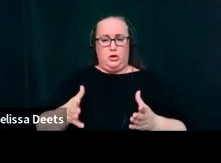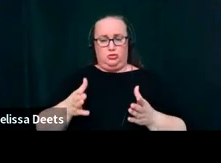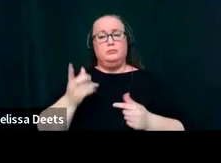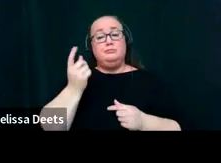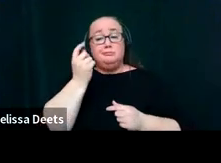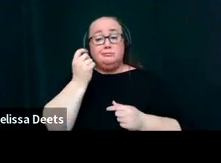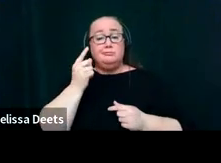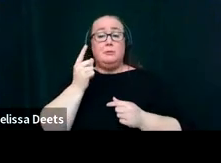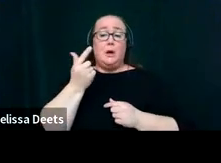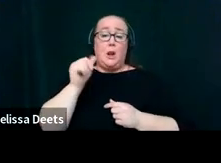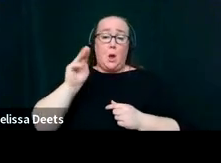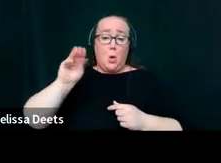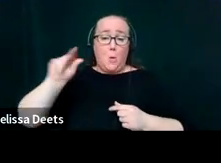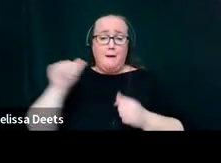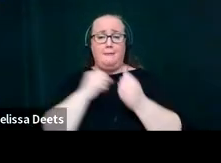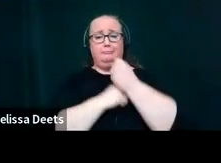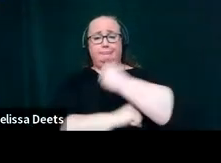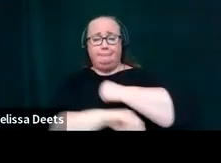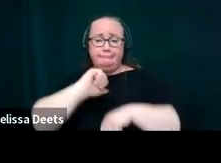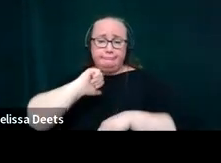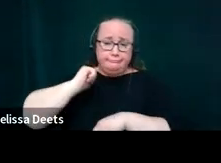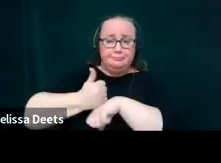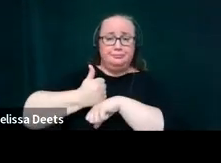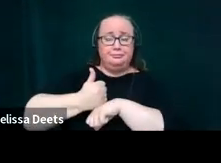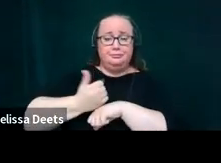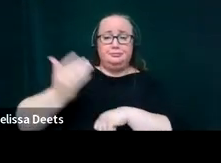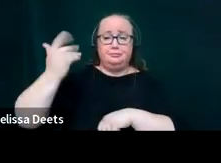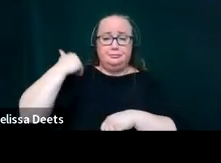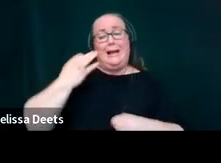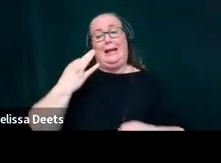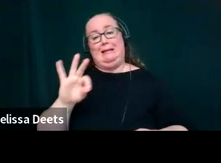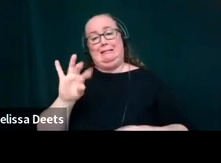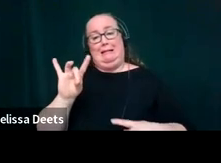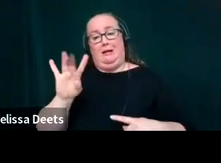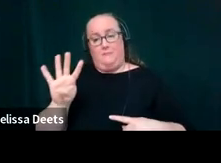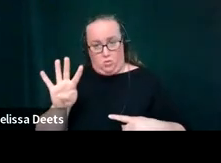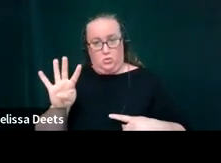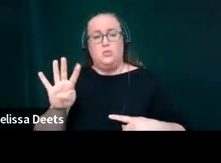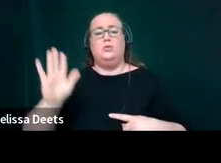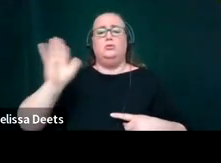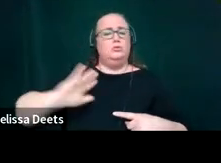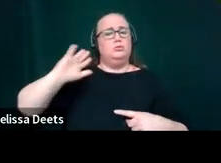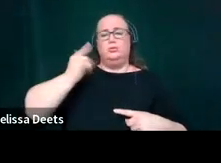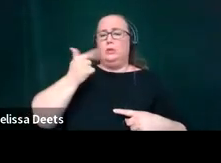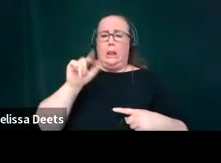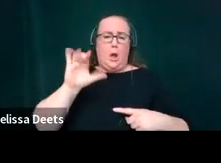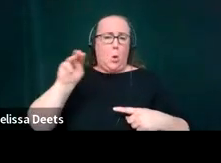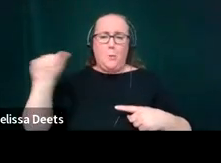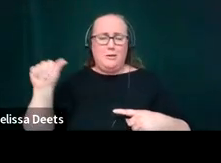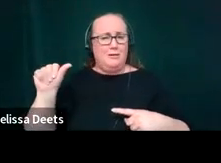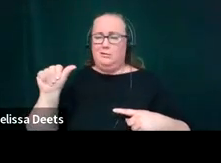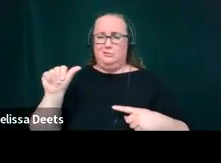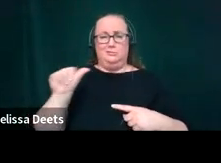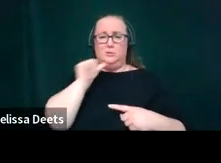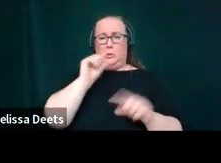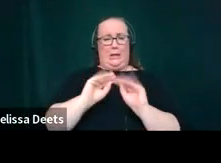1984 when glaucoma was widely misdiagnosed and grossly misunderstood. We have